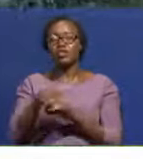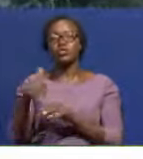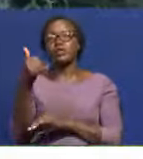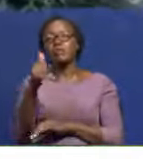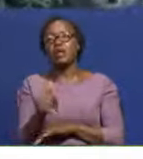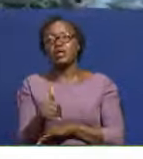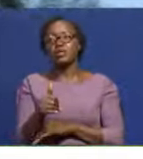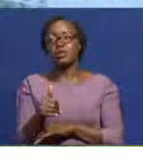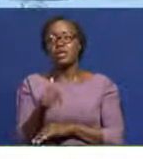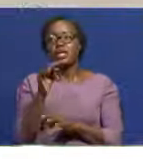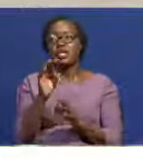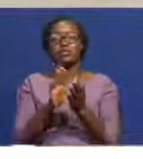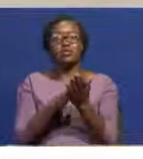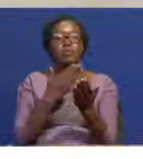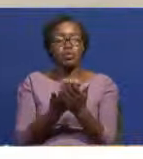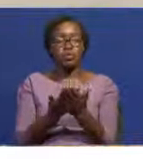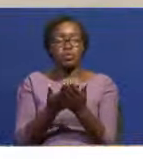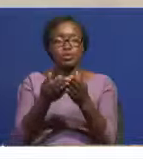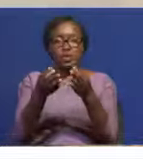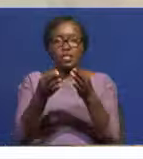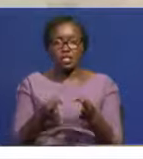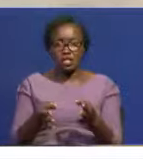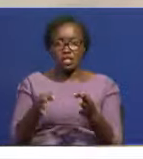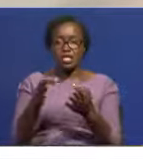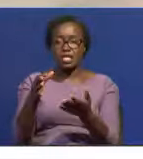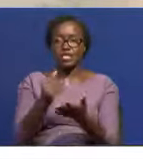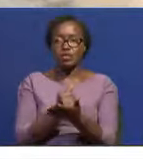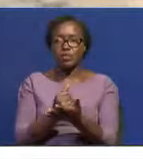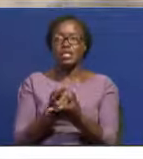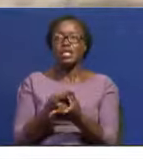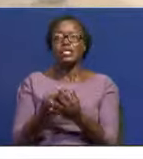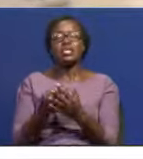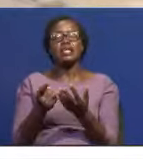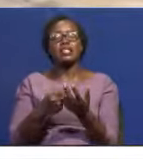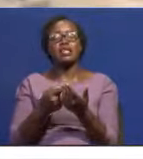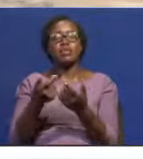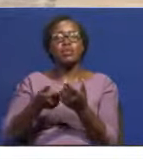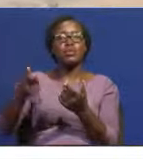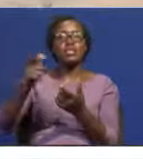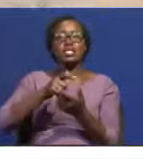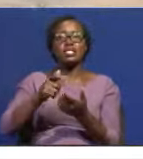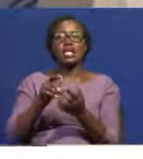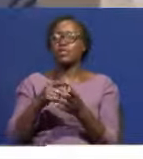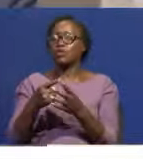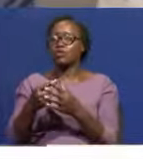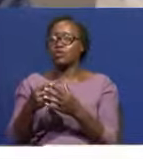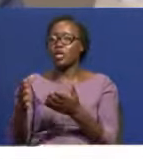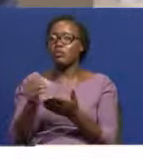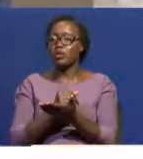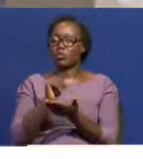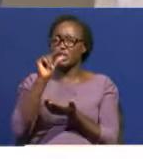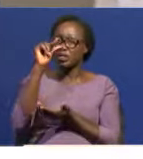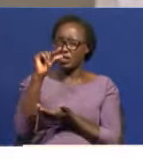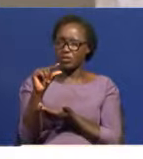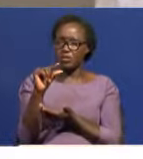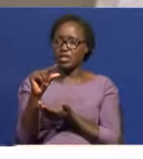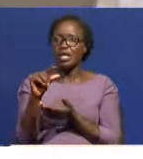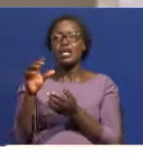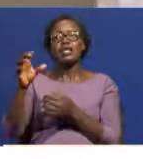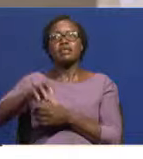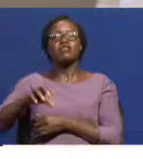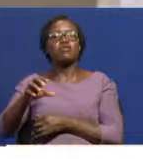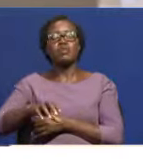insured. And if the proposal by Treasury is adopted, the figure could rise and increase unemployment. But then, if that matatu then